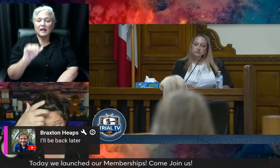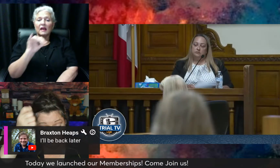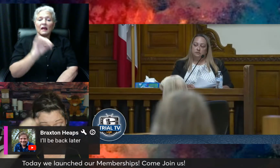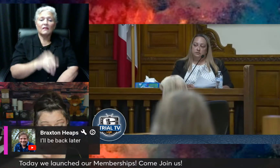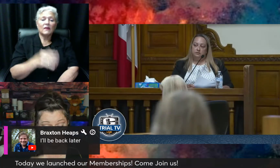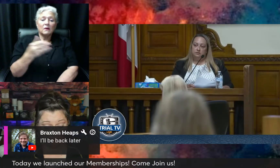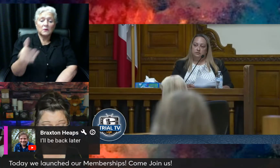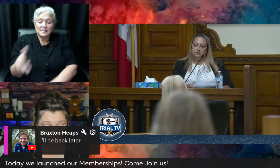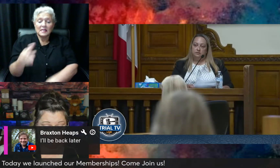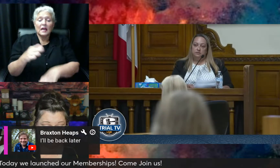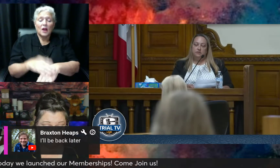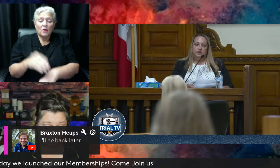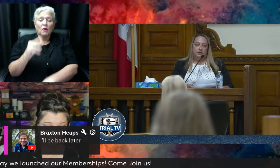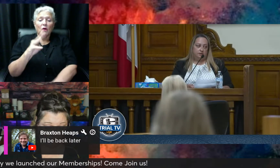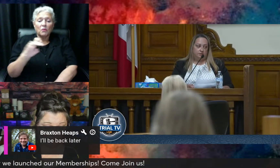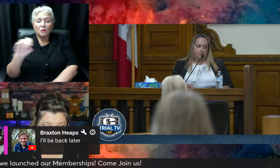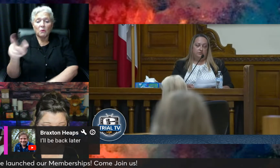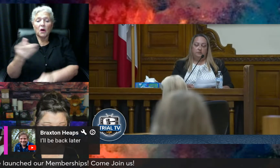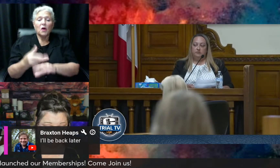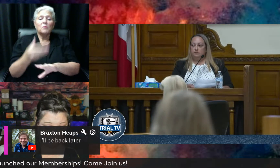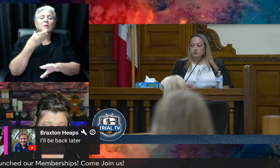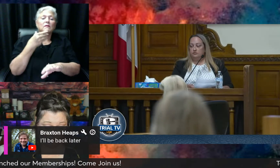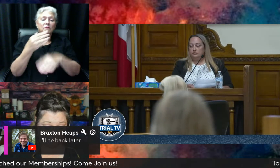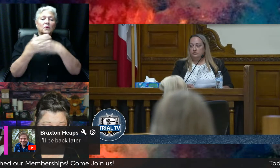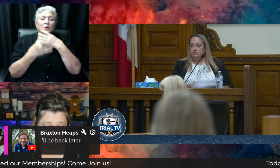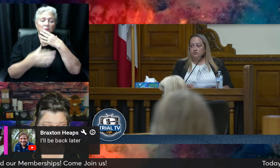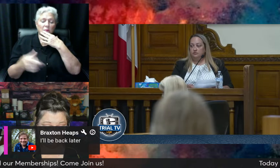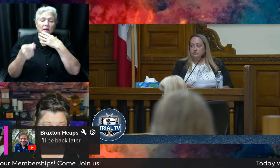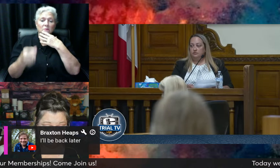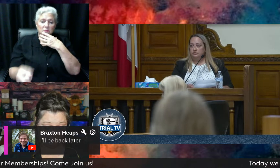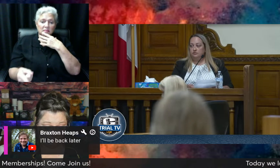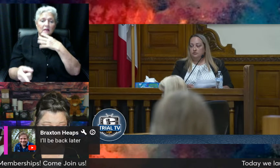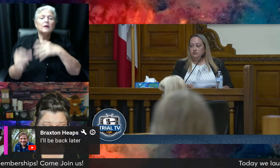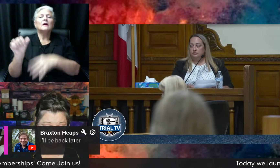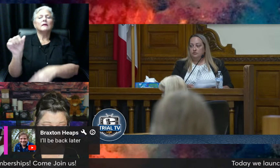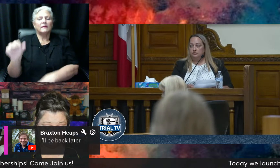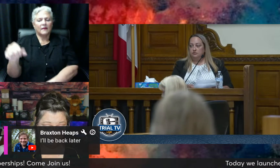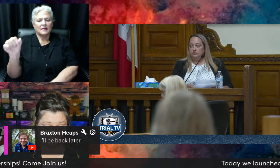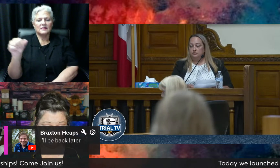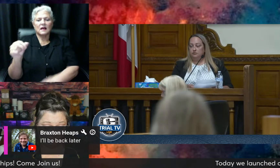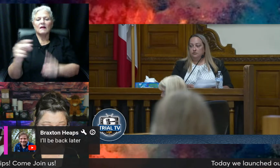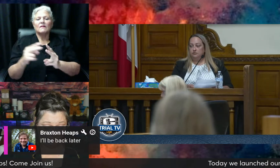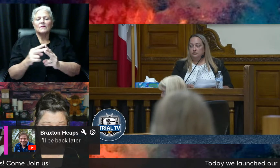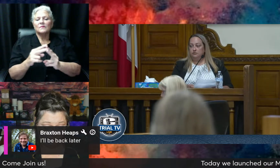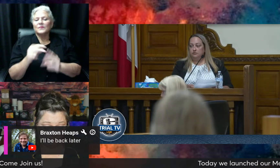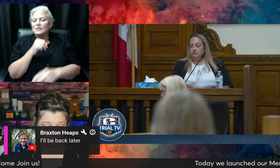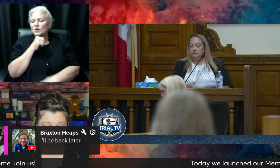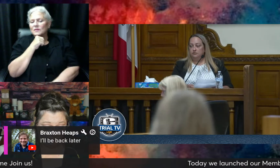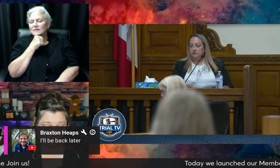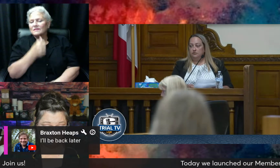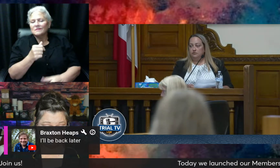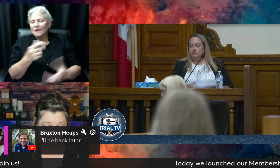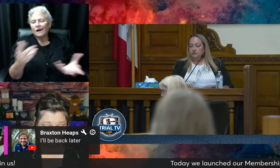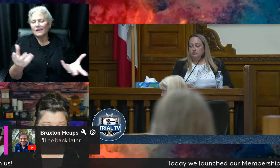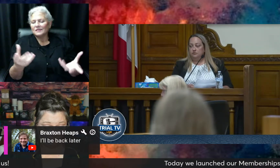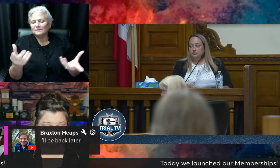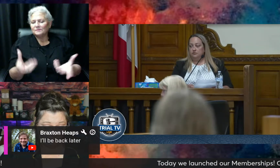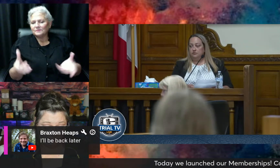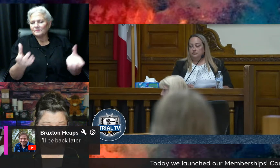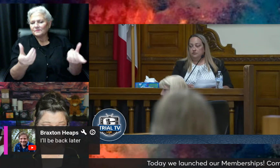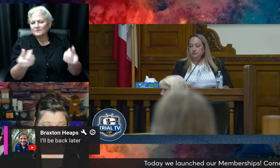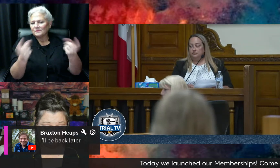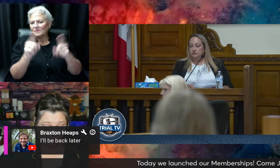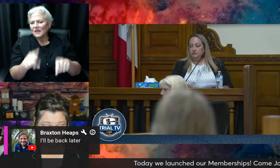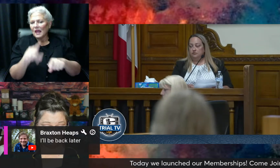wall before the blood was there? Yes. So it would be very unlikely to take a sample of blood